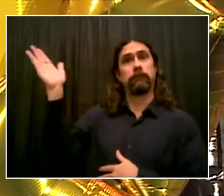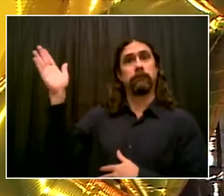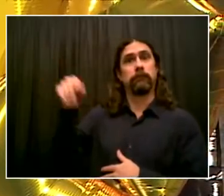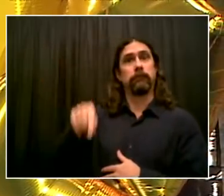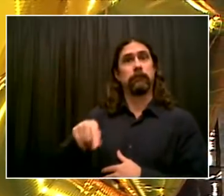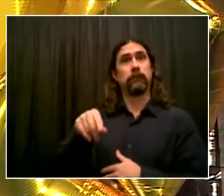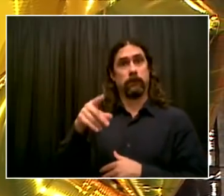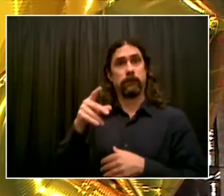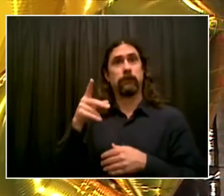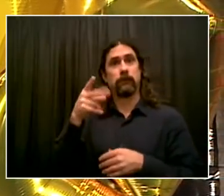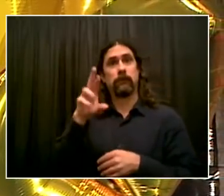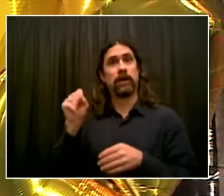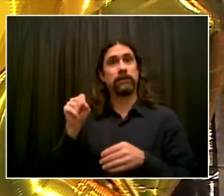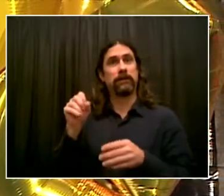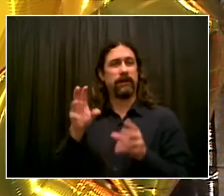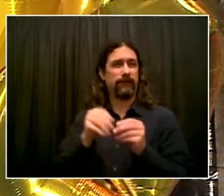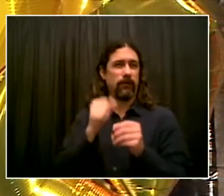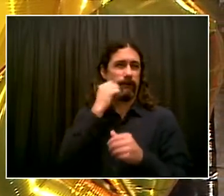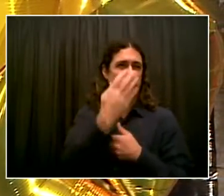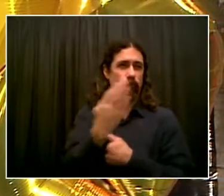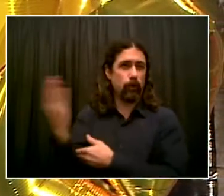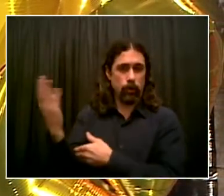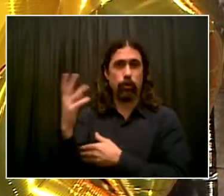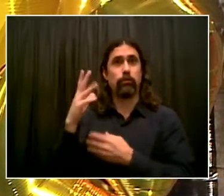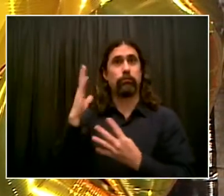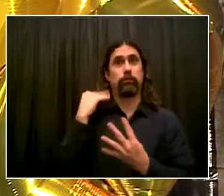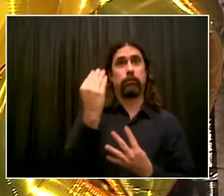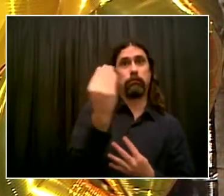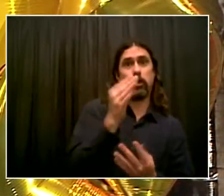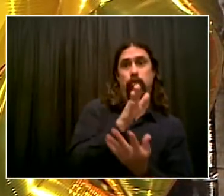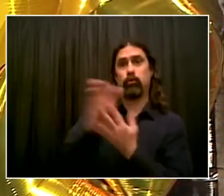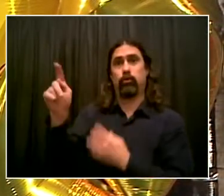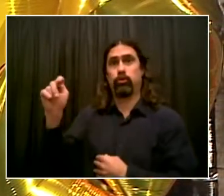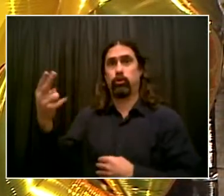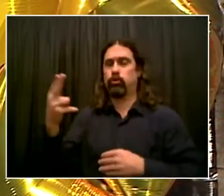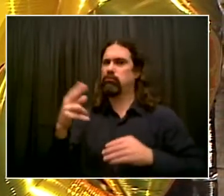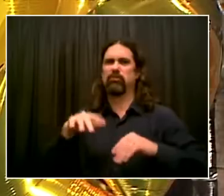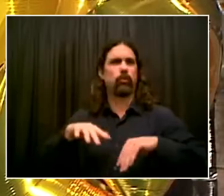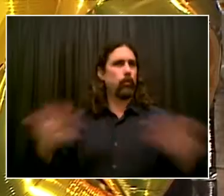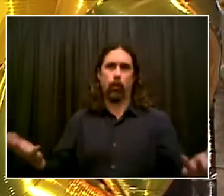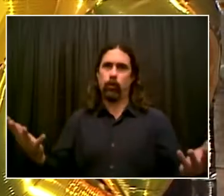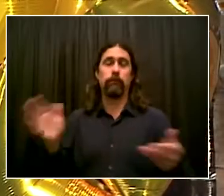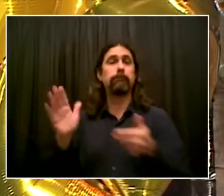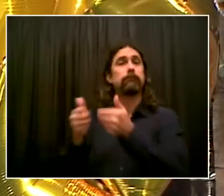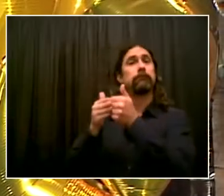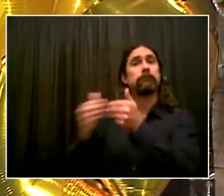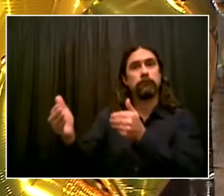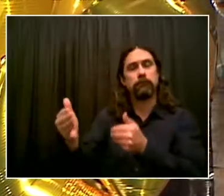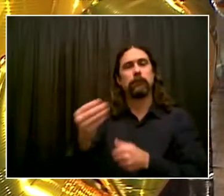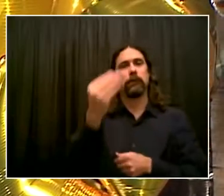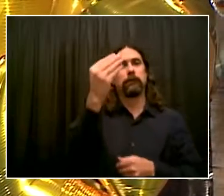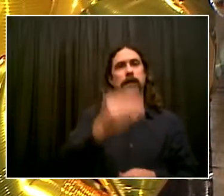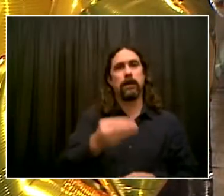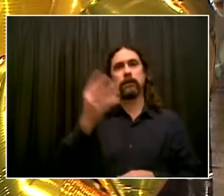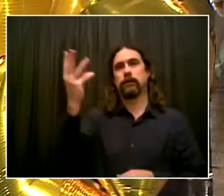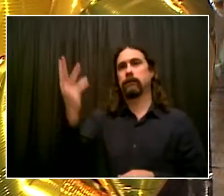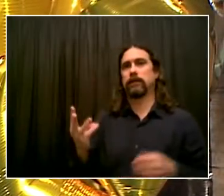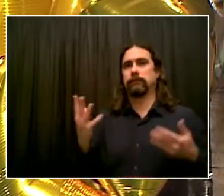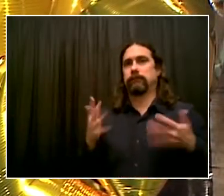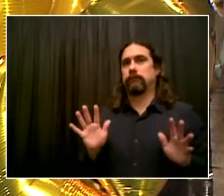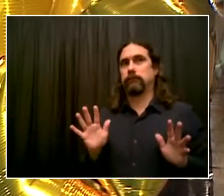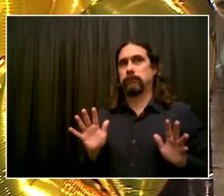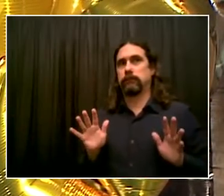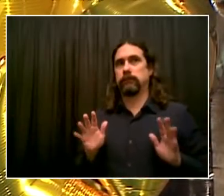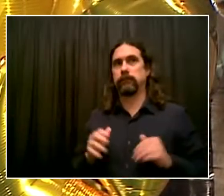every Friday. And we will keep people posted. And obviously, anytime there are special moments, we'll also gather to address those.